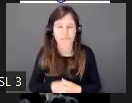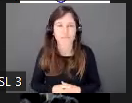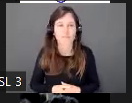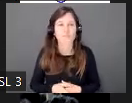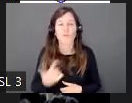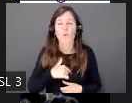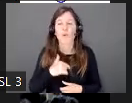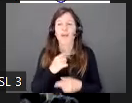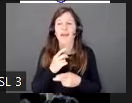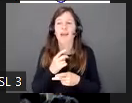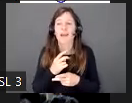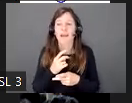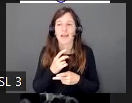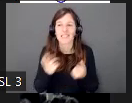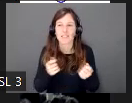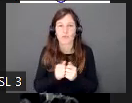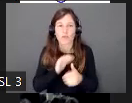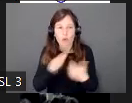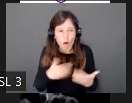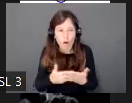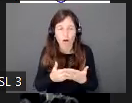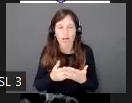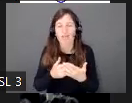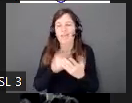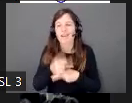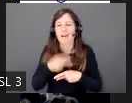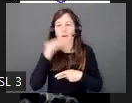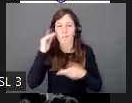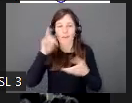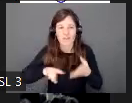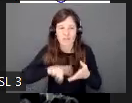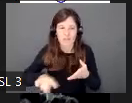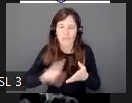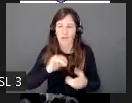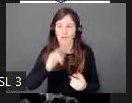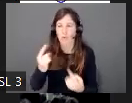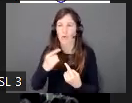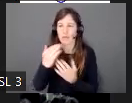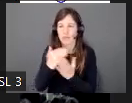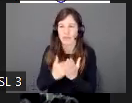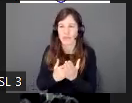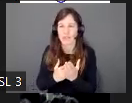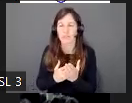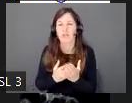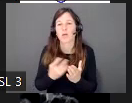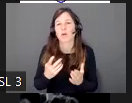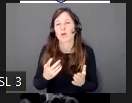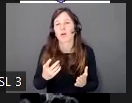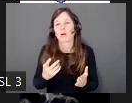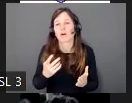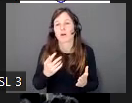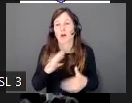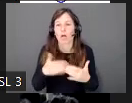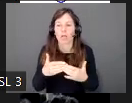mandatory report intakes and investigations. We are working hard to divert all these calls